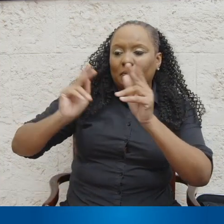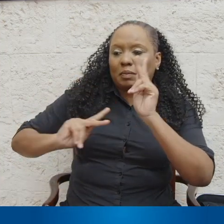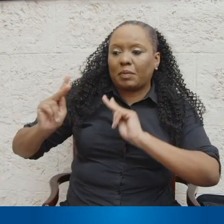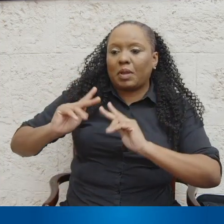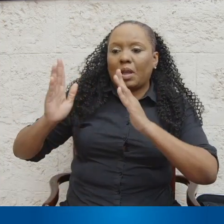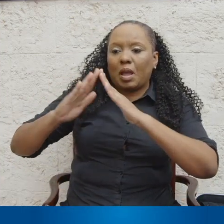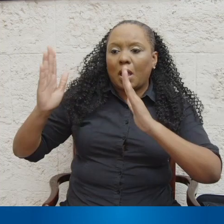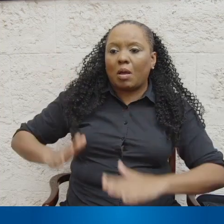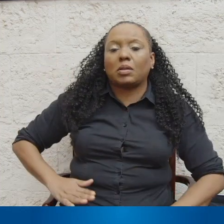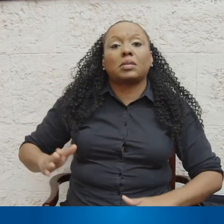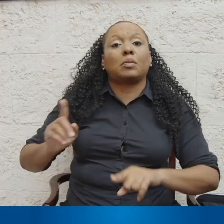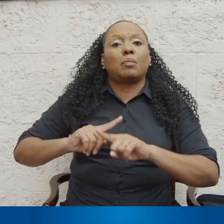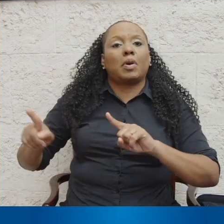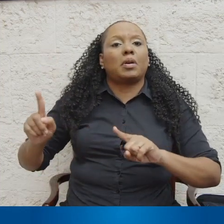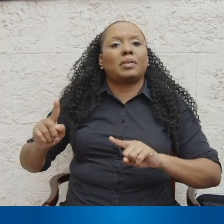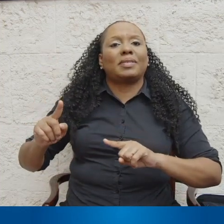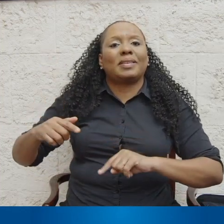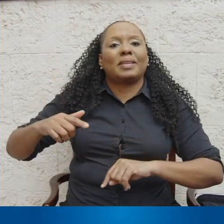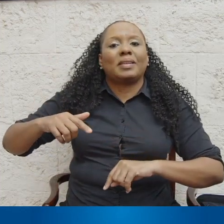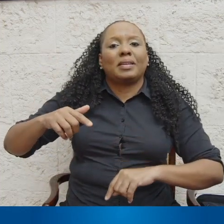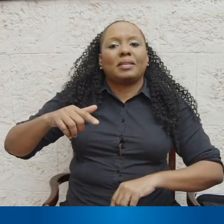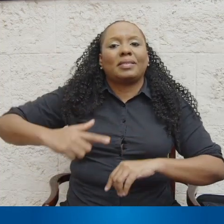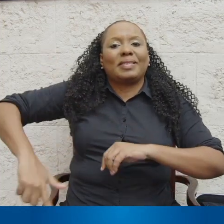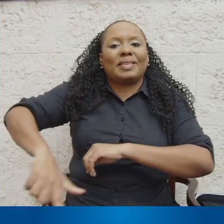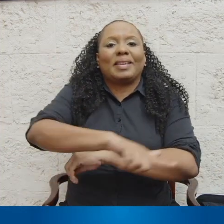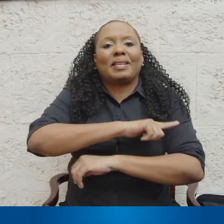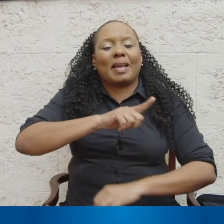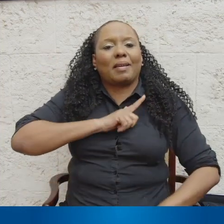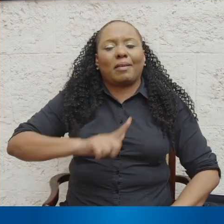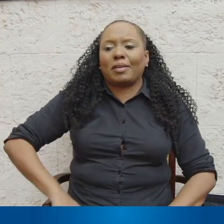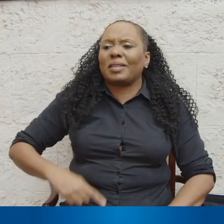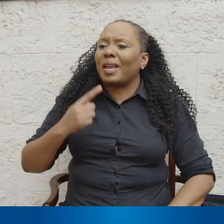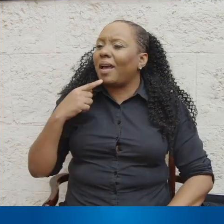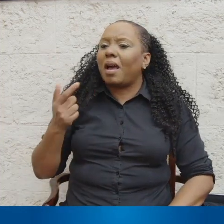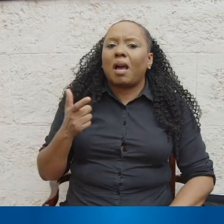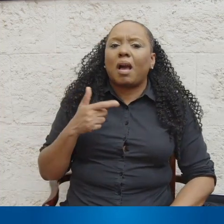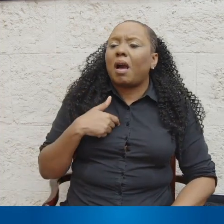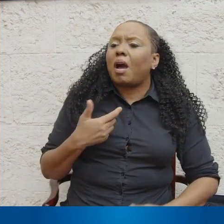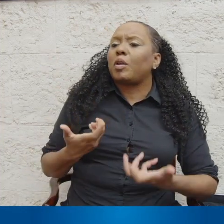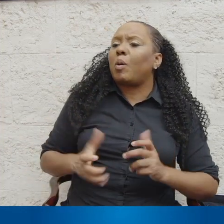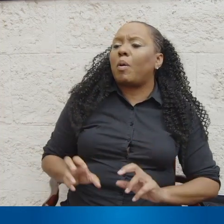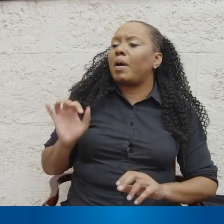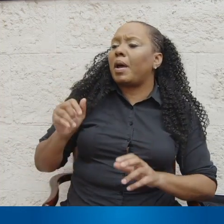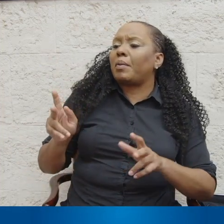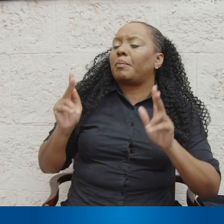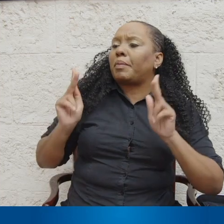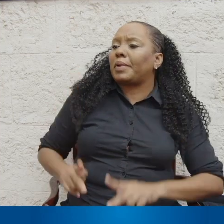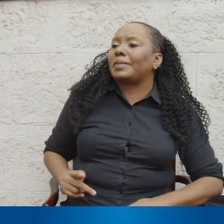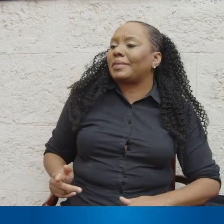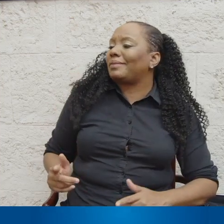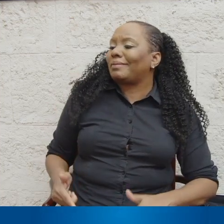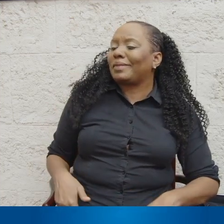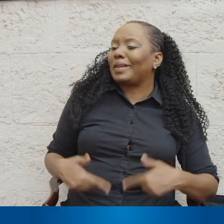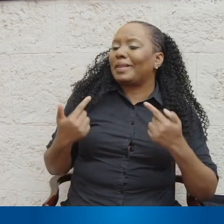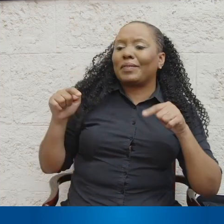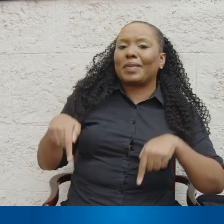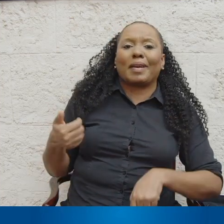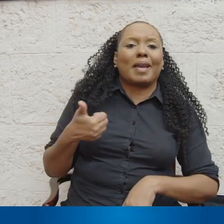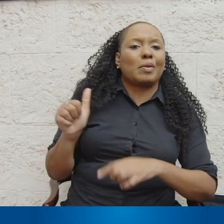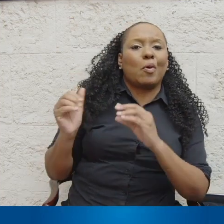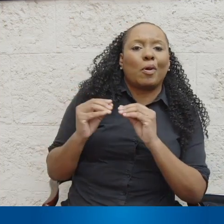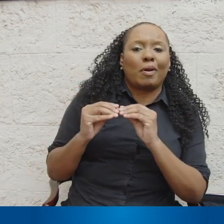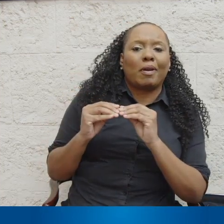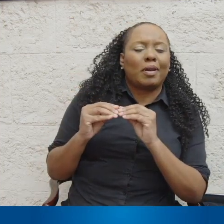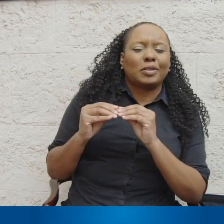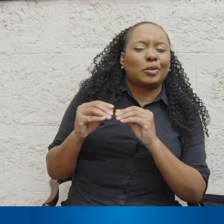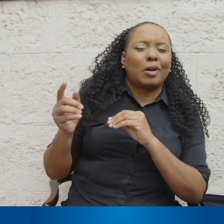the landlord would say, I want this person off for the longest time, and don't give us permission to be able to repair houses.